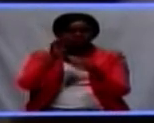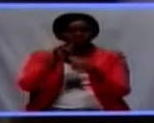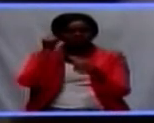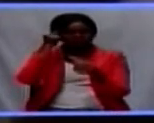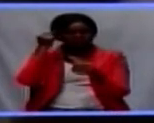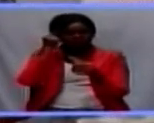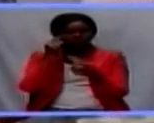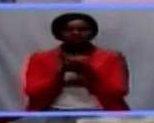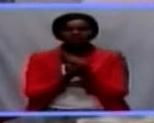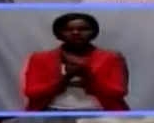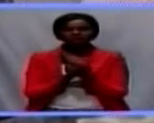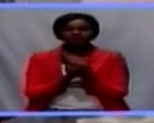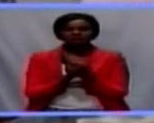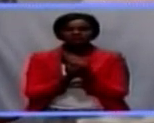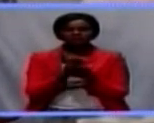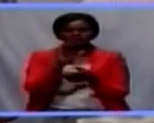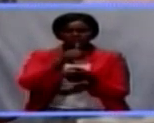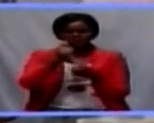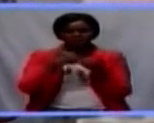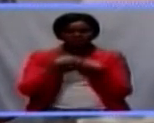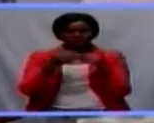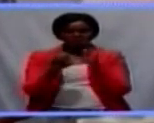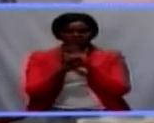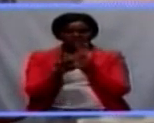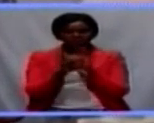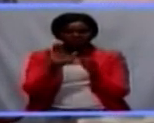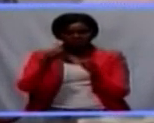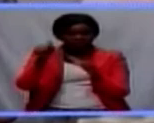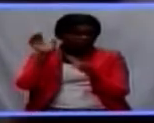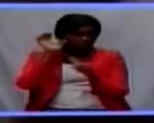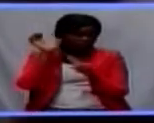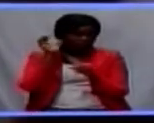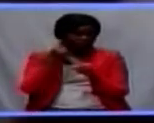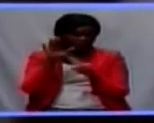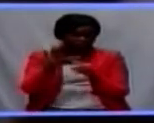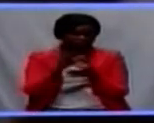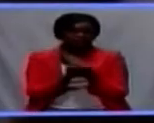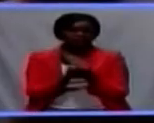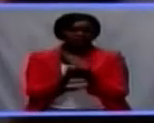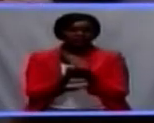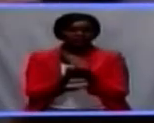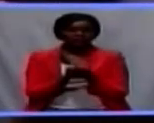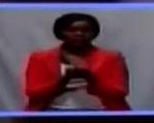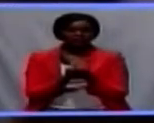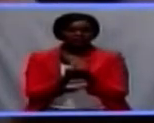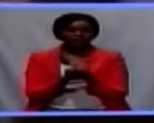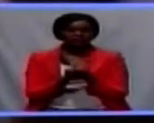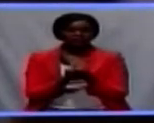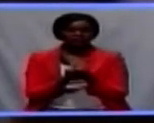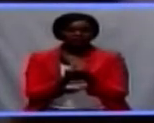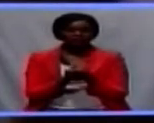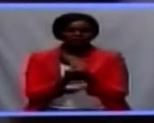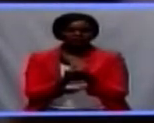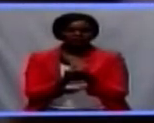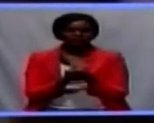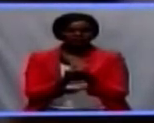Oh, do you have any example of that? You have heard that. It comes together with the bundled together